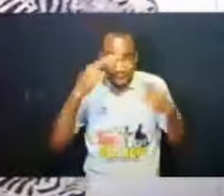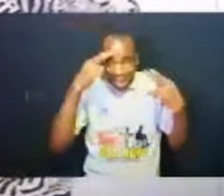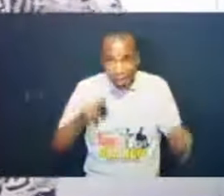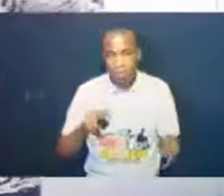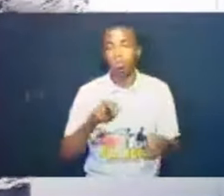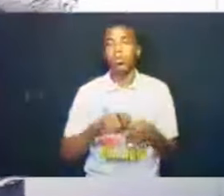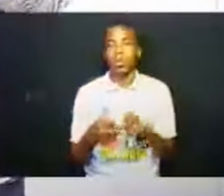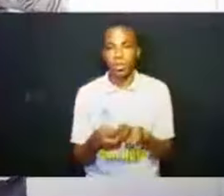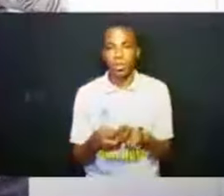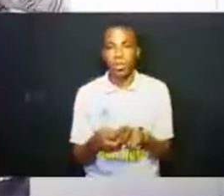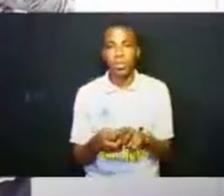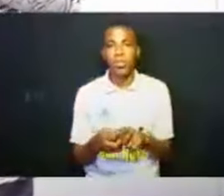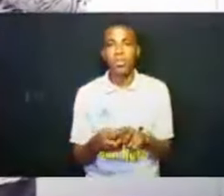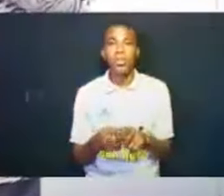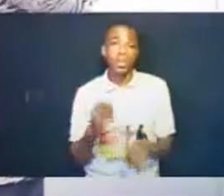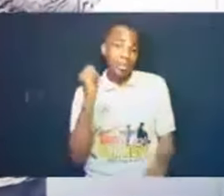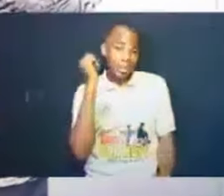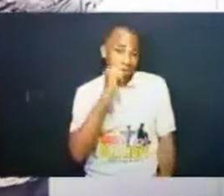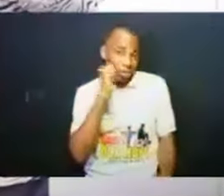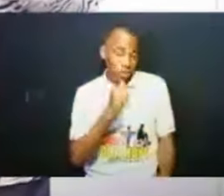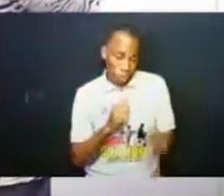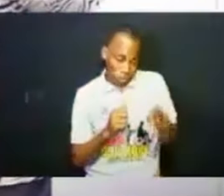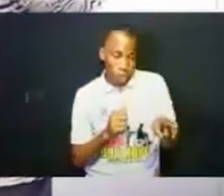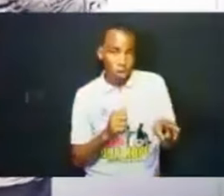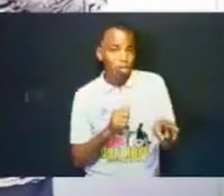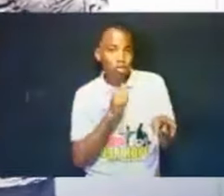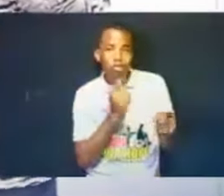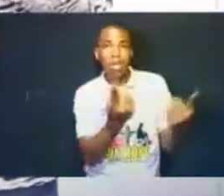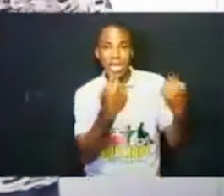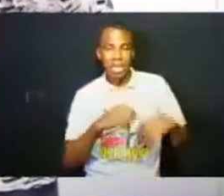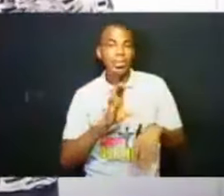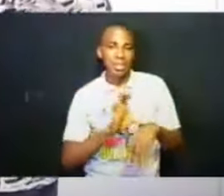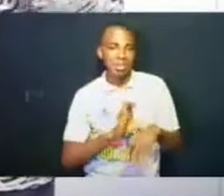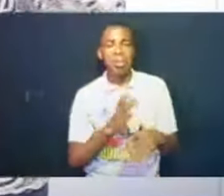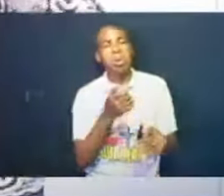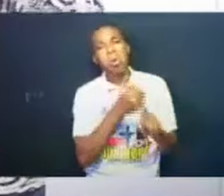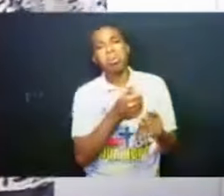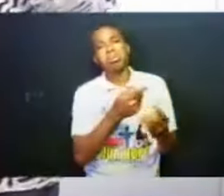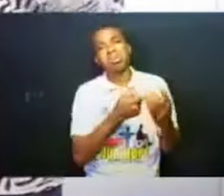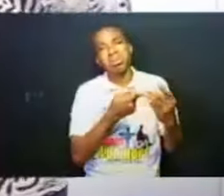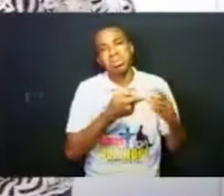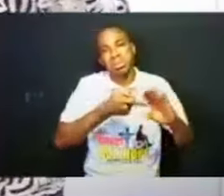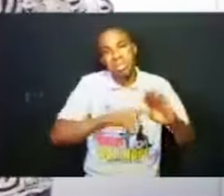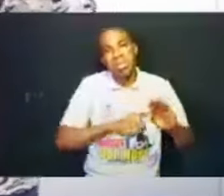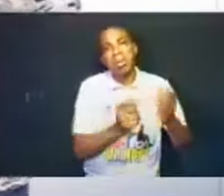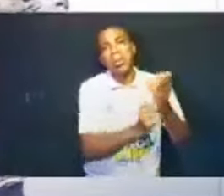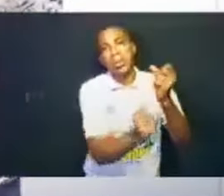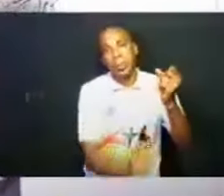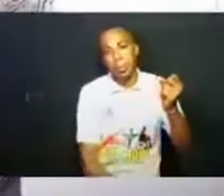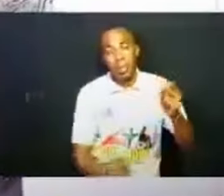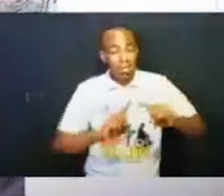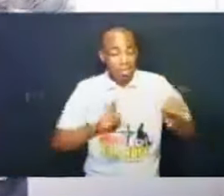happened. This lady was not actually coming to church because of what happened. But she was